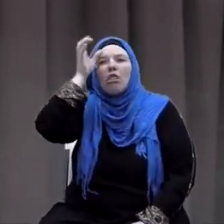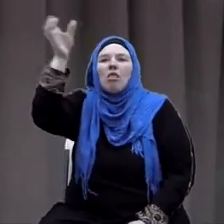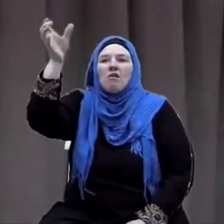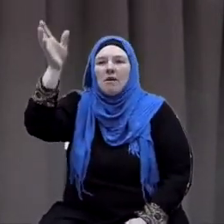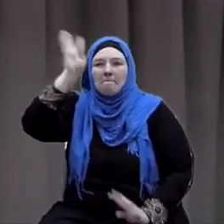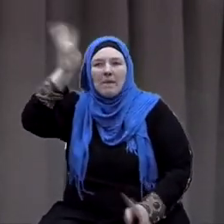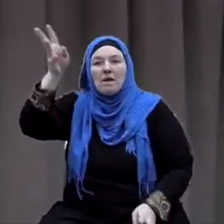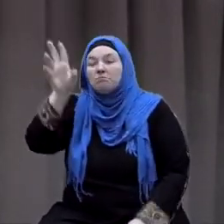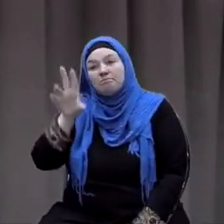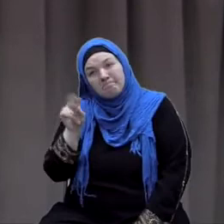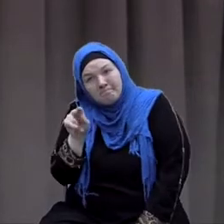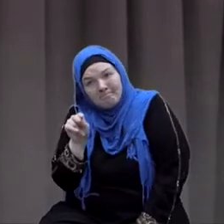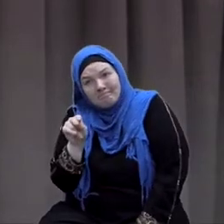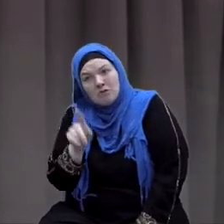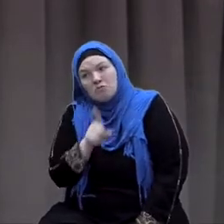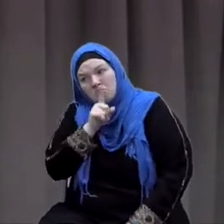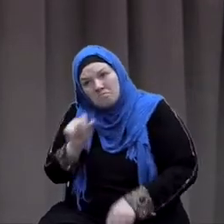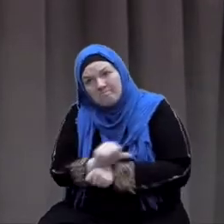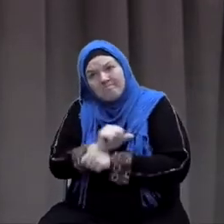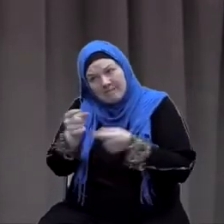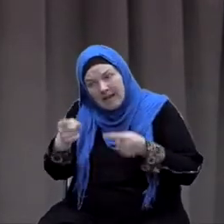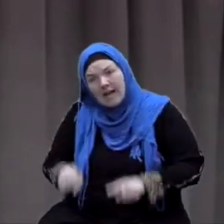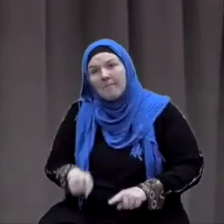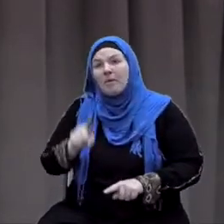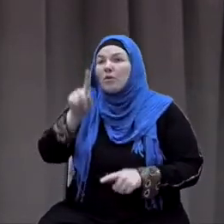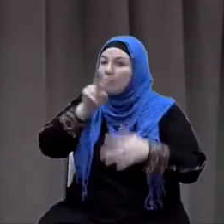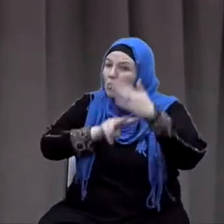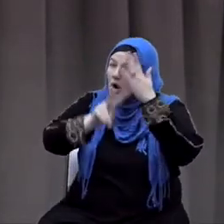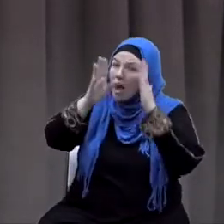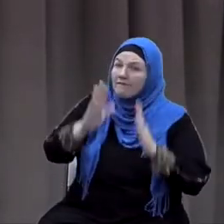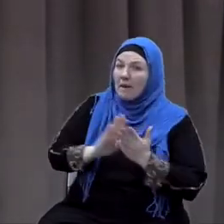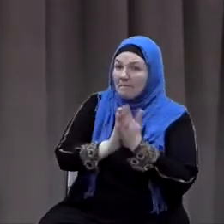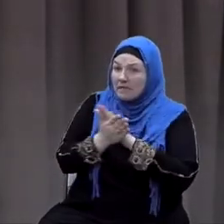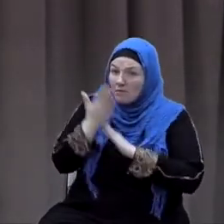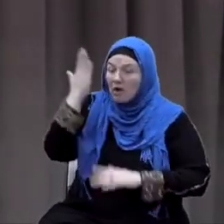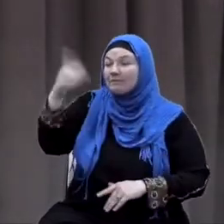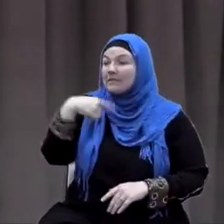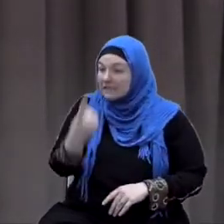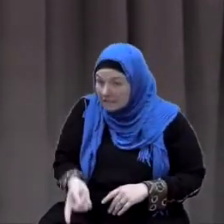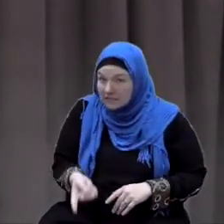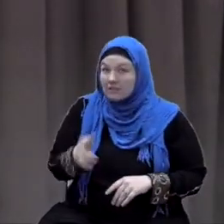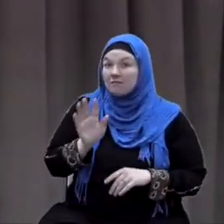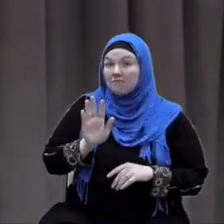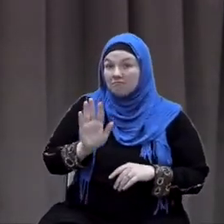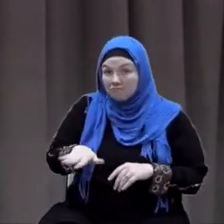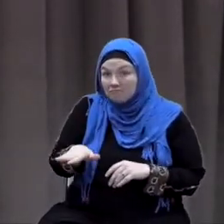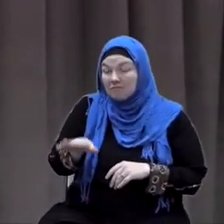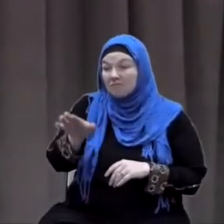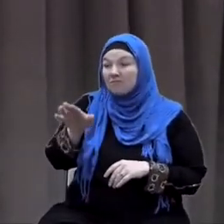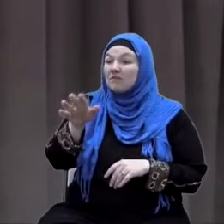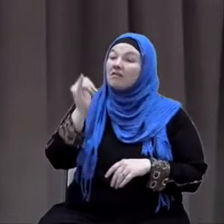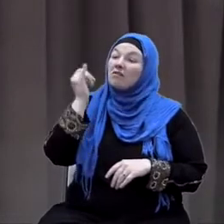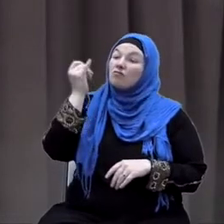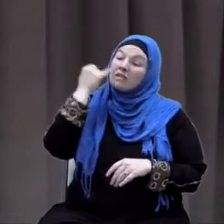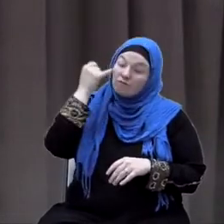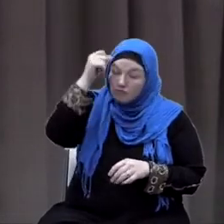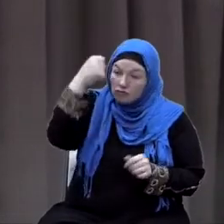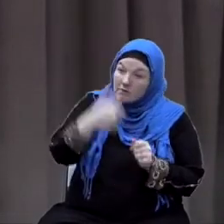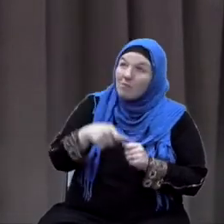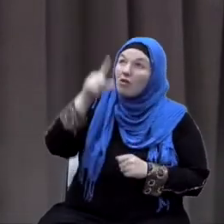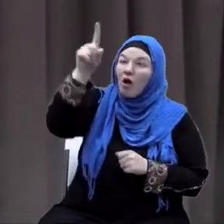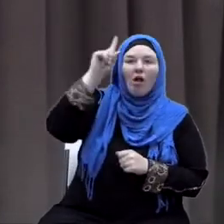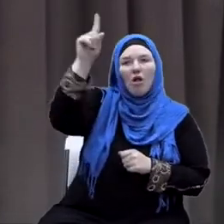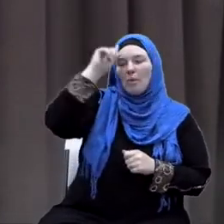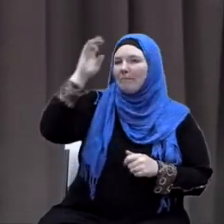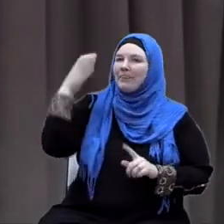principles. Those are guidelines from the Prophet sallallahu alaihi wasallam, coming to him from Allah, and he is